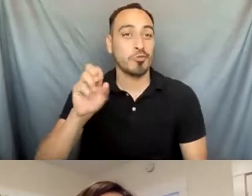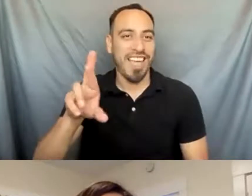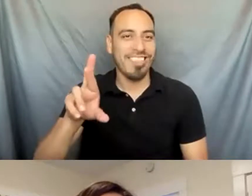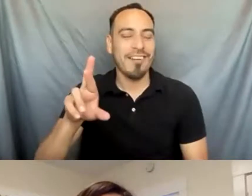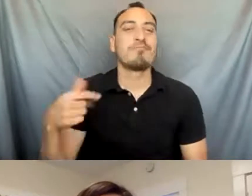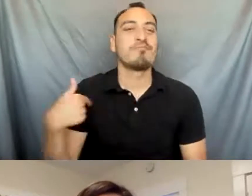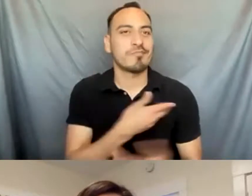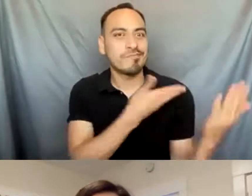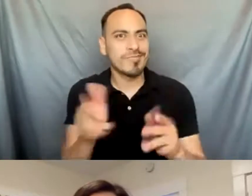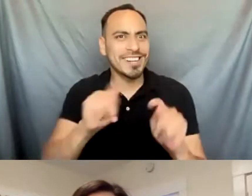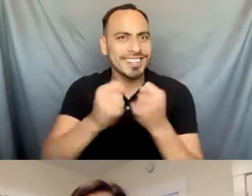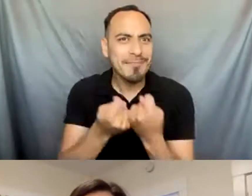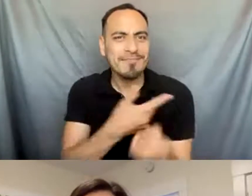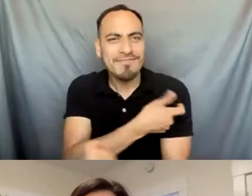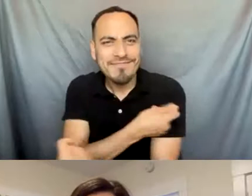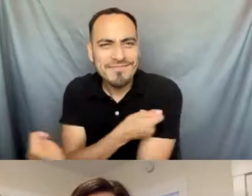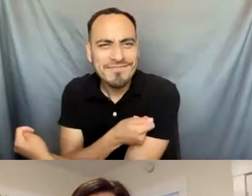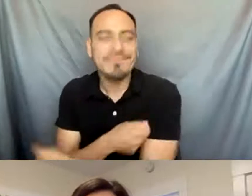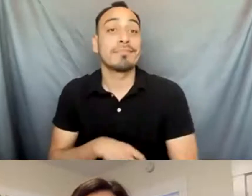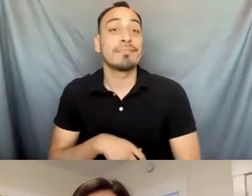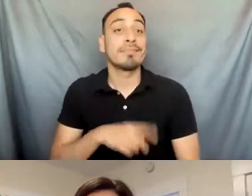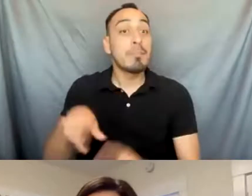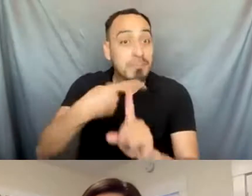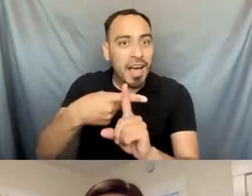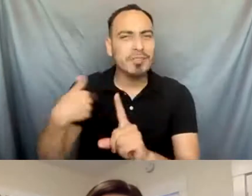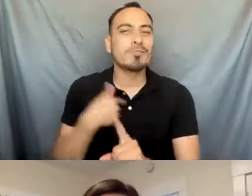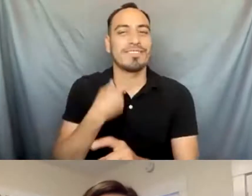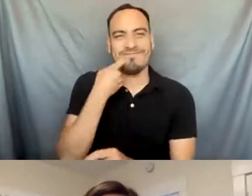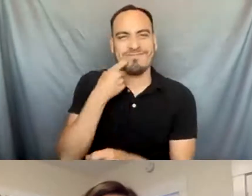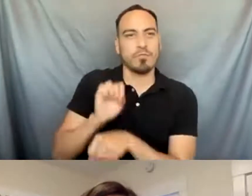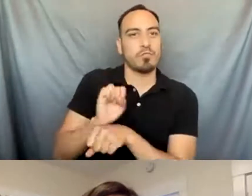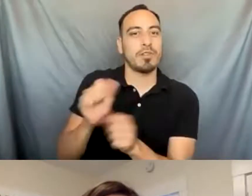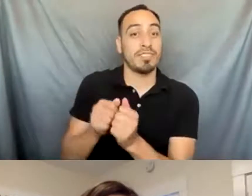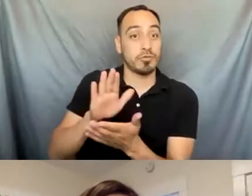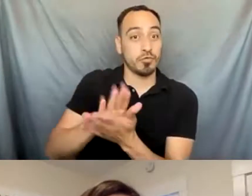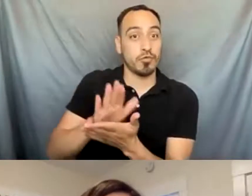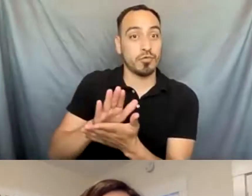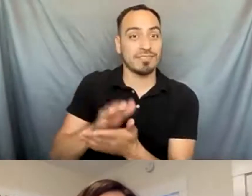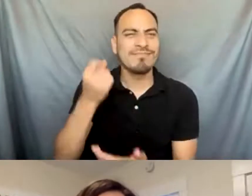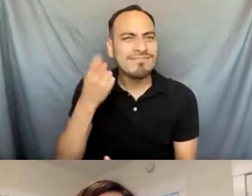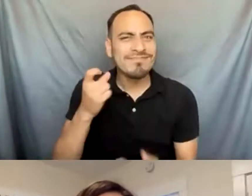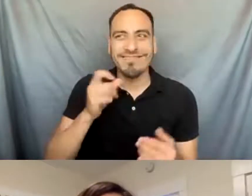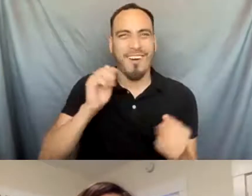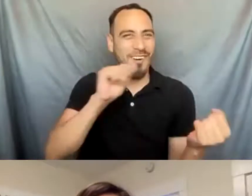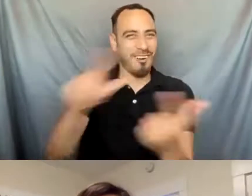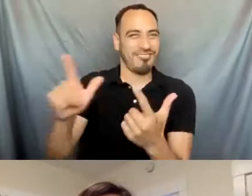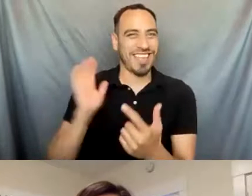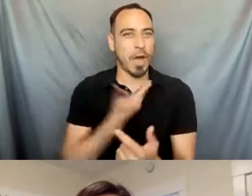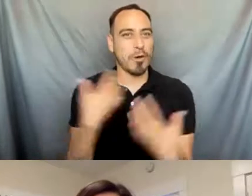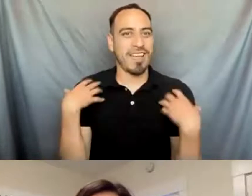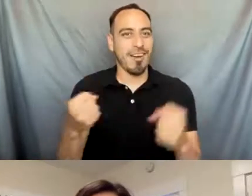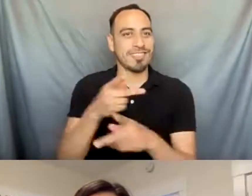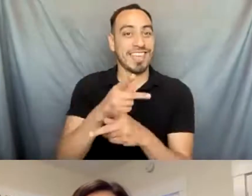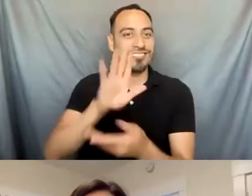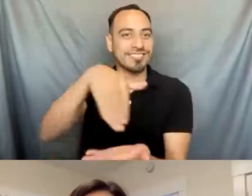then we've been out with schools. We're working with all of our health systems, and actually all of our health systems are working together, which is just really awesome, to get out and do